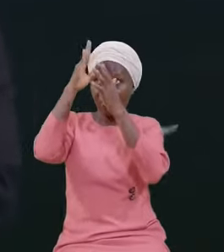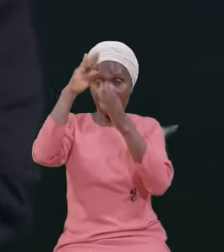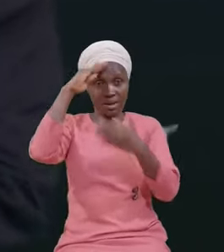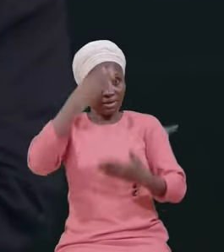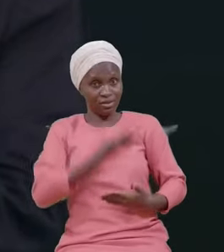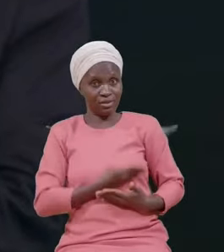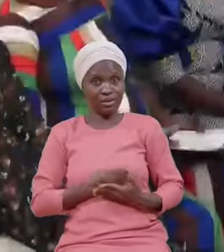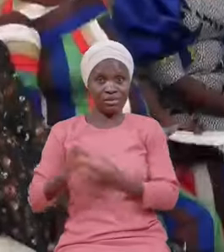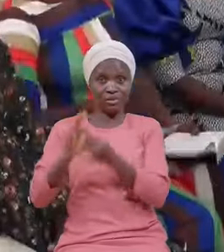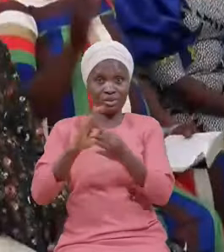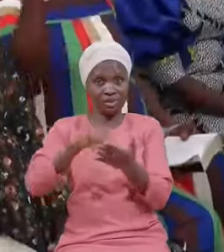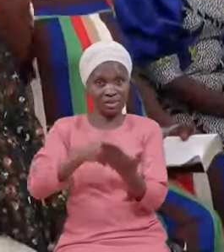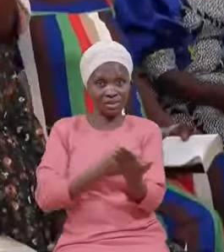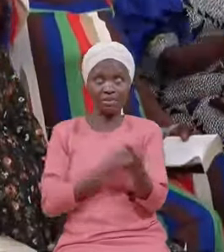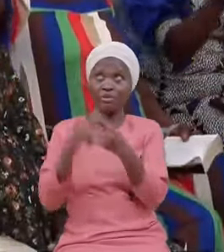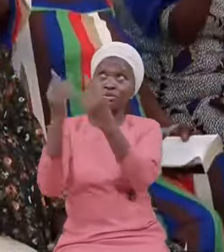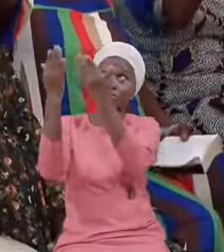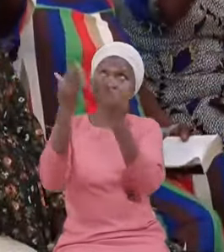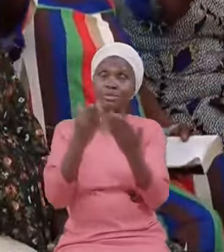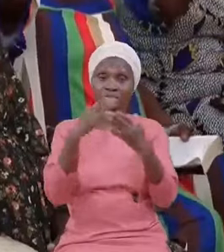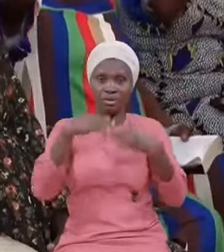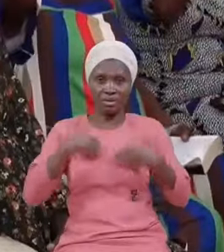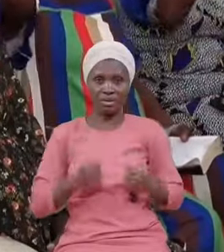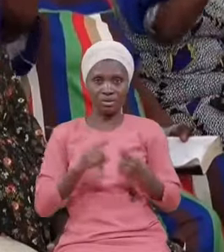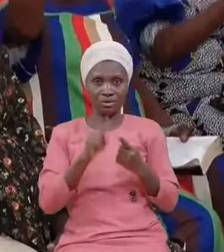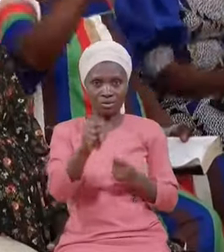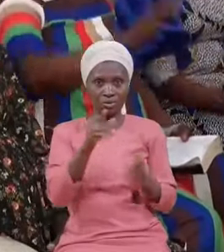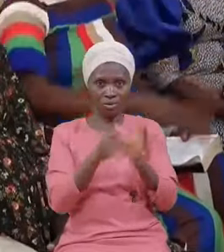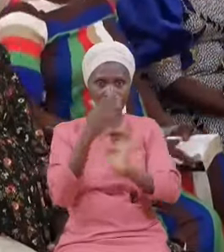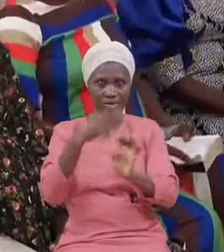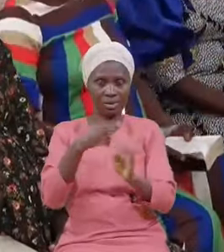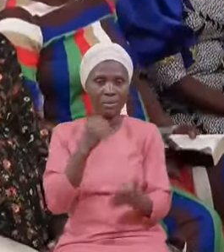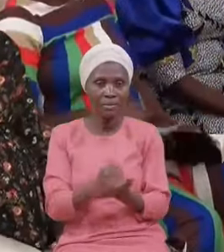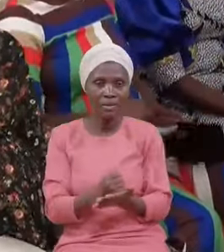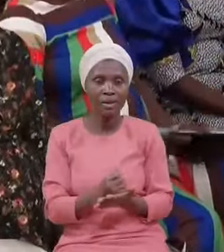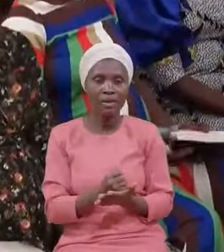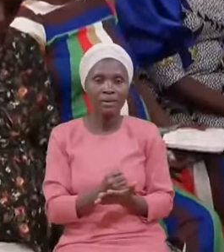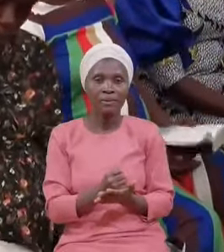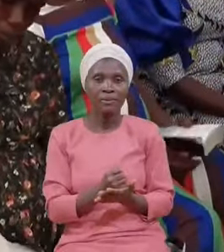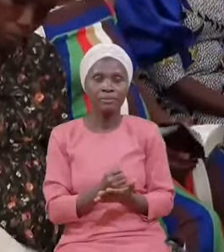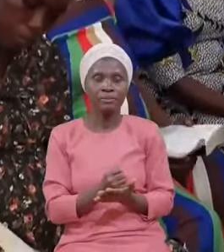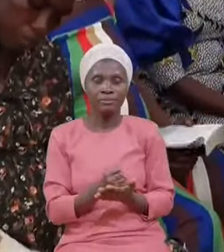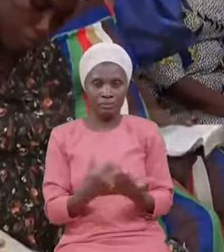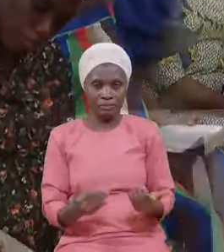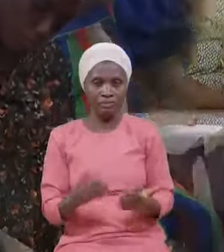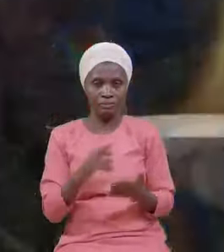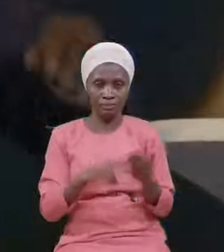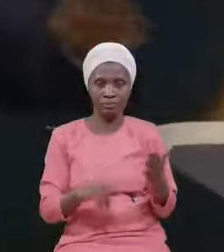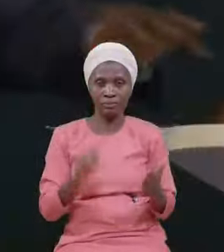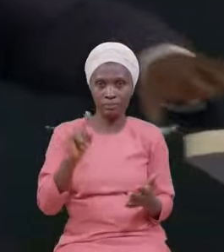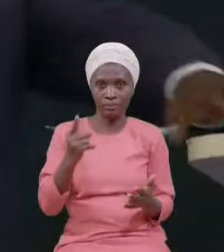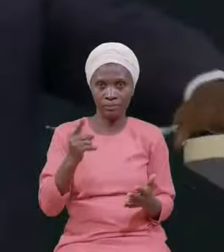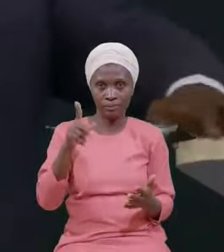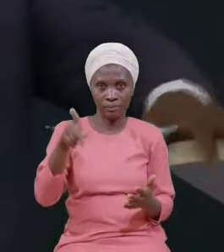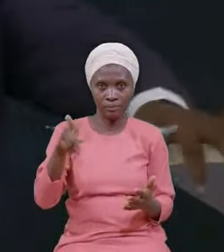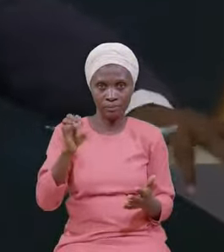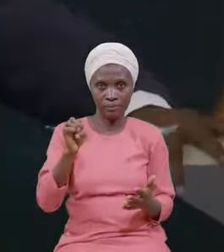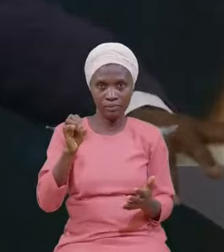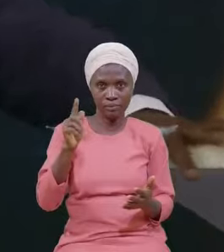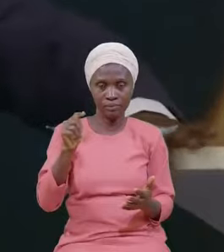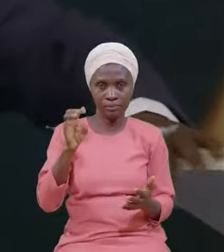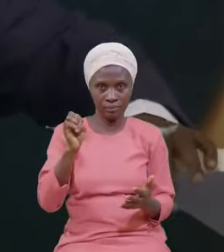in Jesus name and look at First Peter chapter 2 I'm reading from verse 24 it